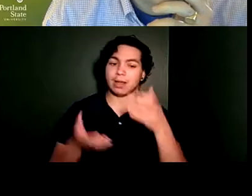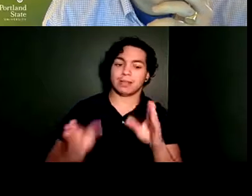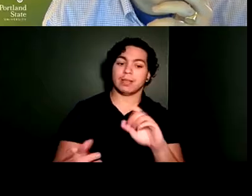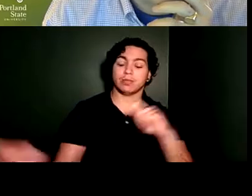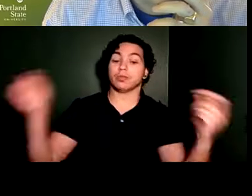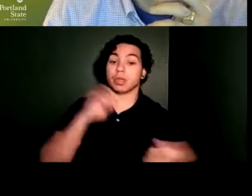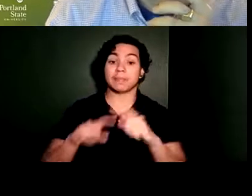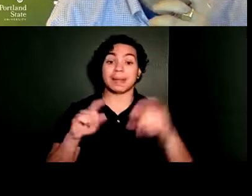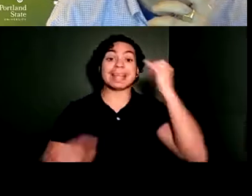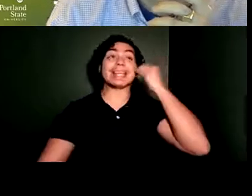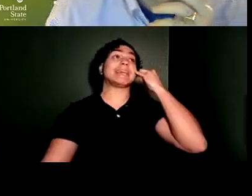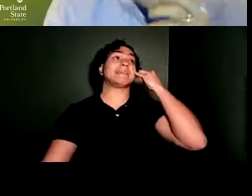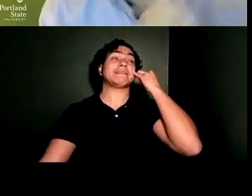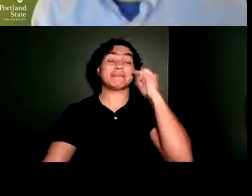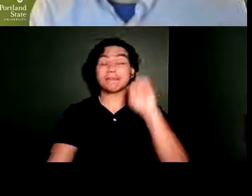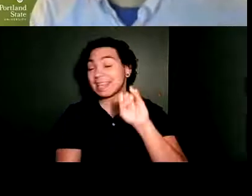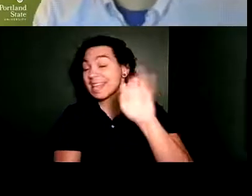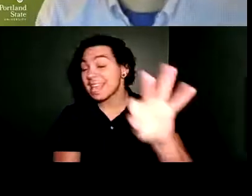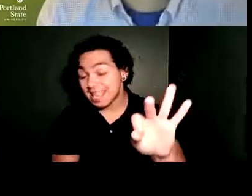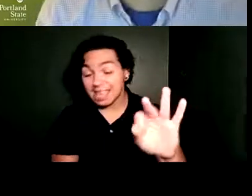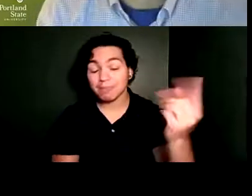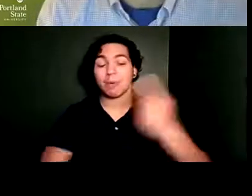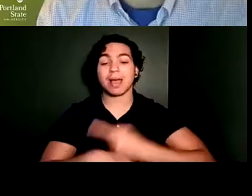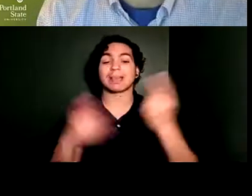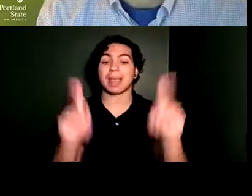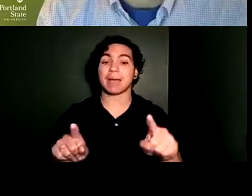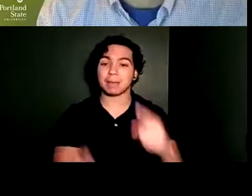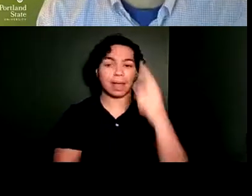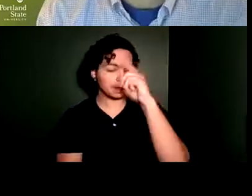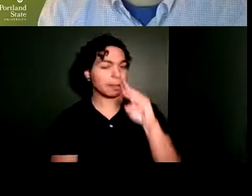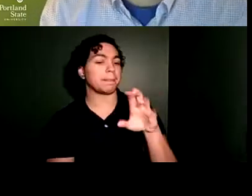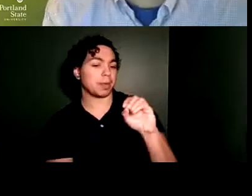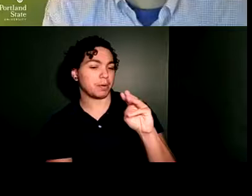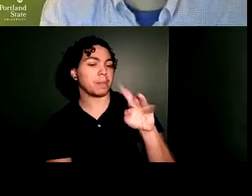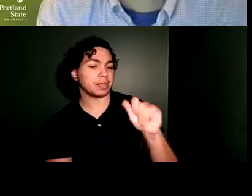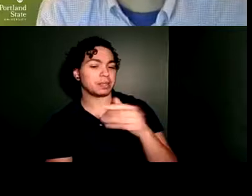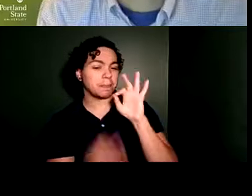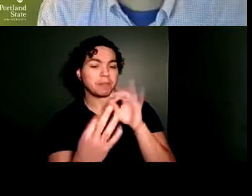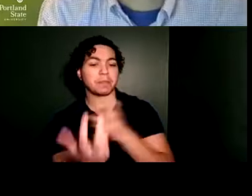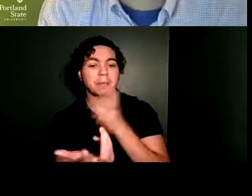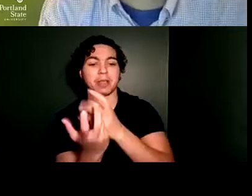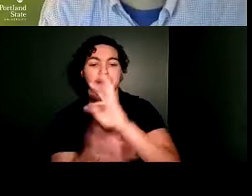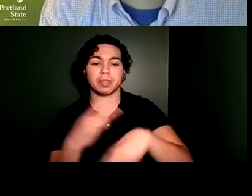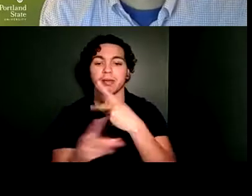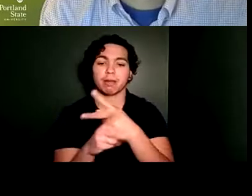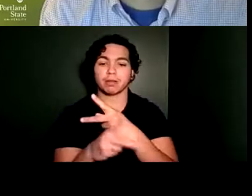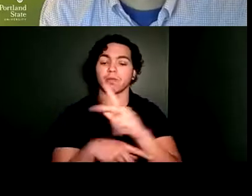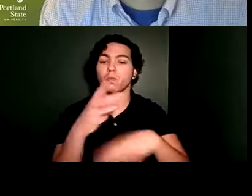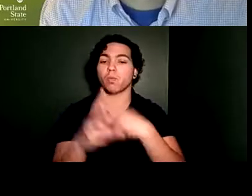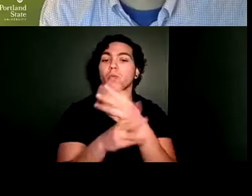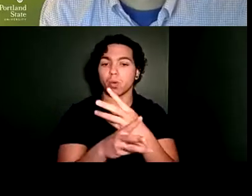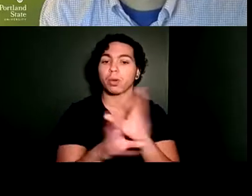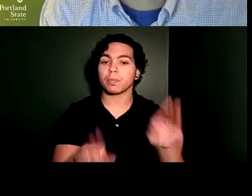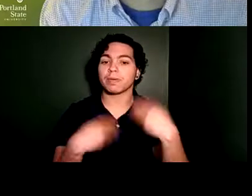that to happen, I think micromobility could be a great fit for that space. Certainly would make the travel safer, provide more space